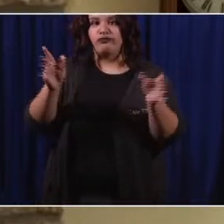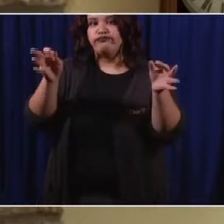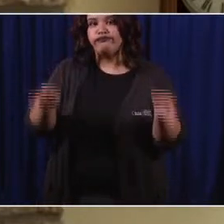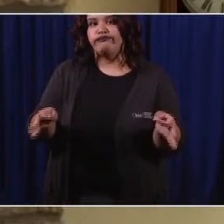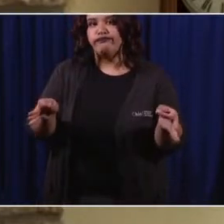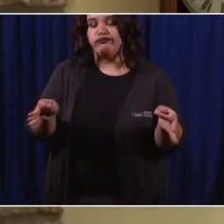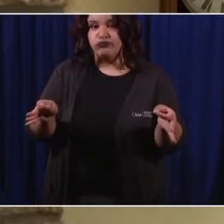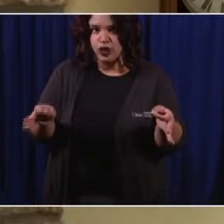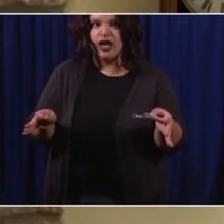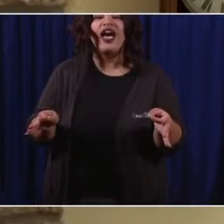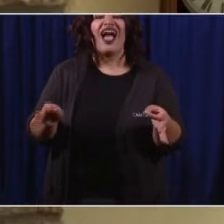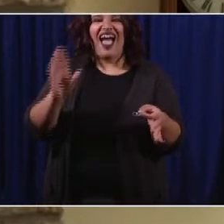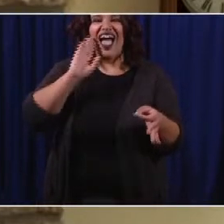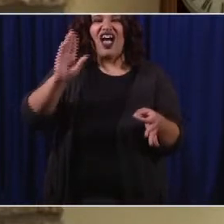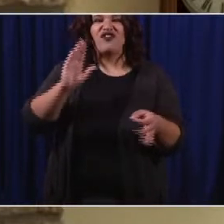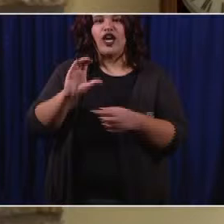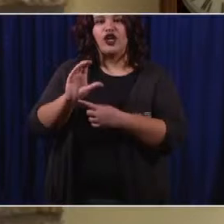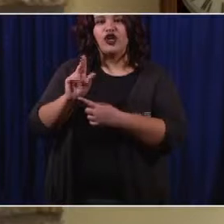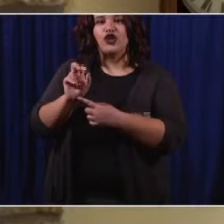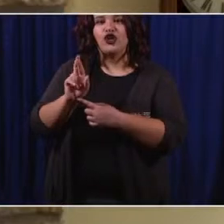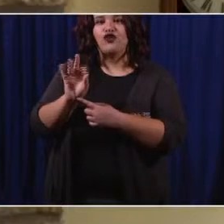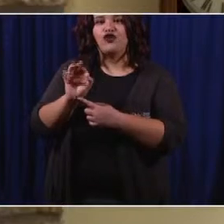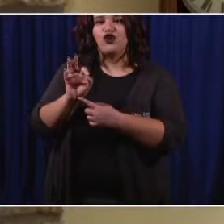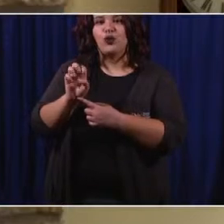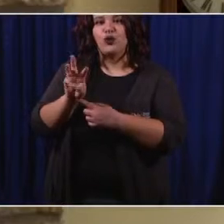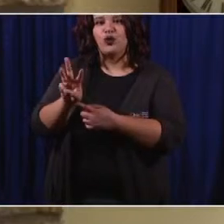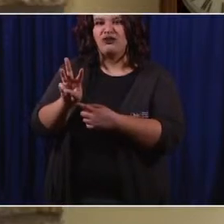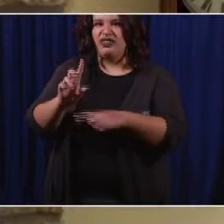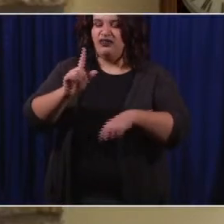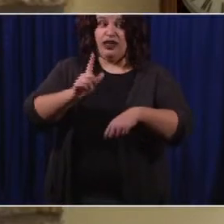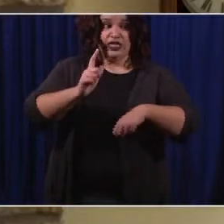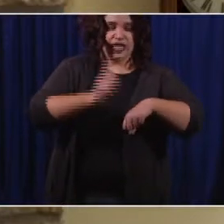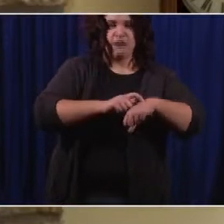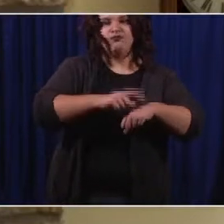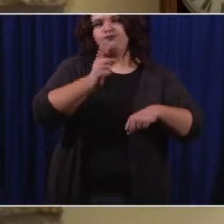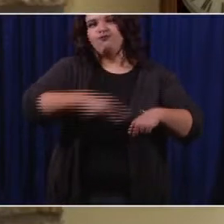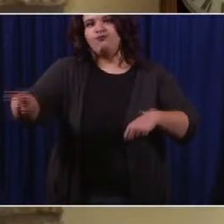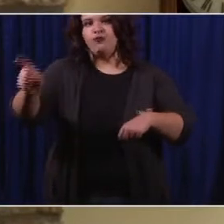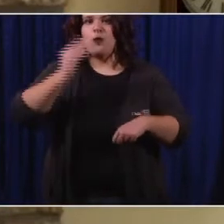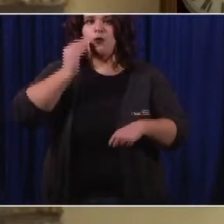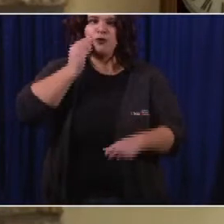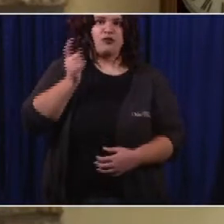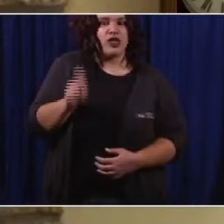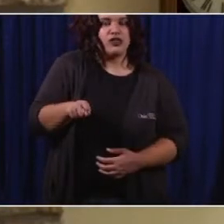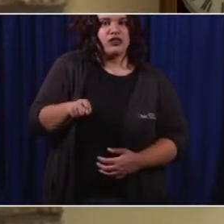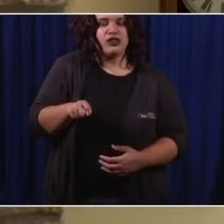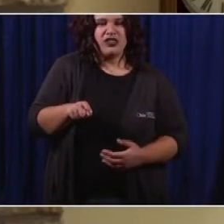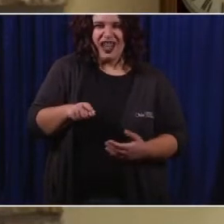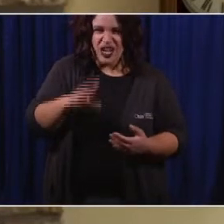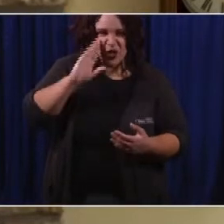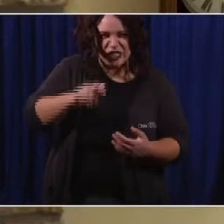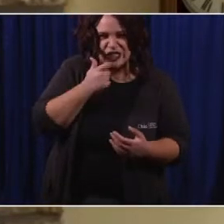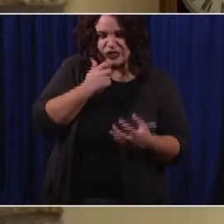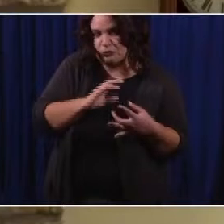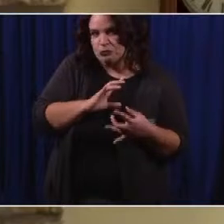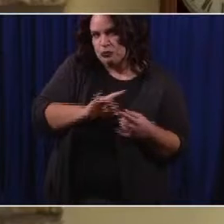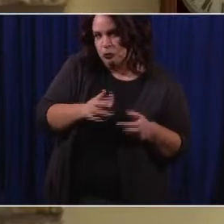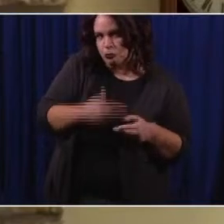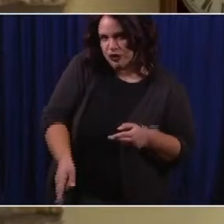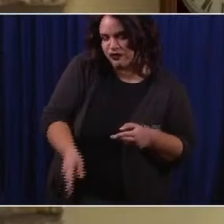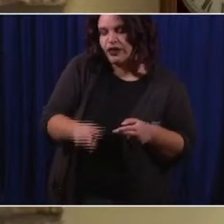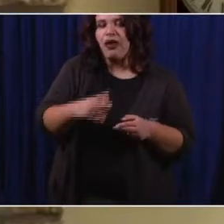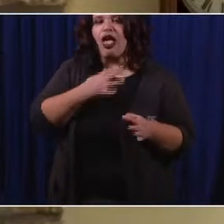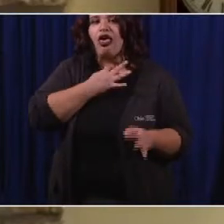the statewide last call order is in place. I know you just touched on it a little bit, but is there any type of timeline that you're looking